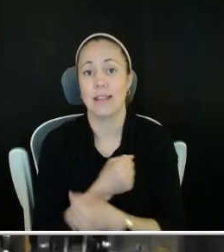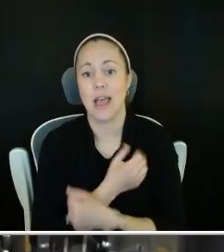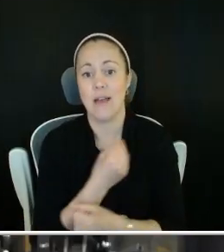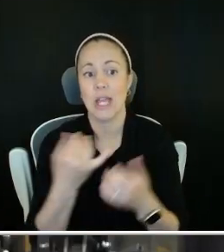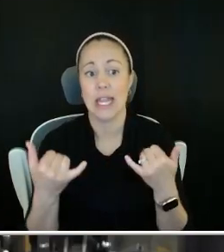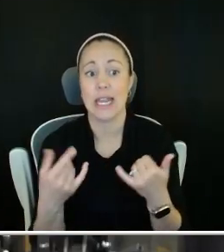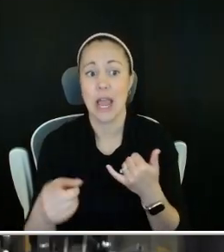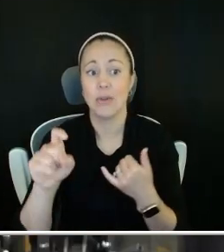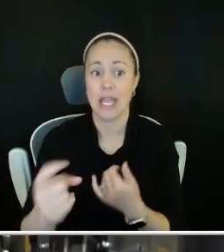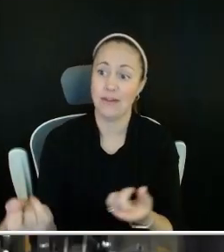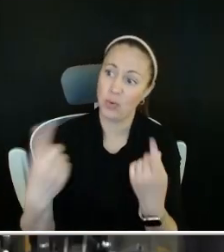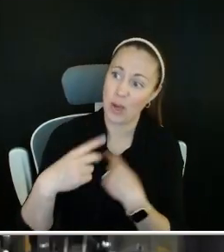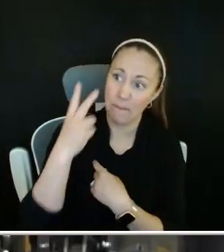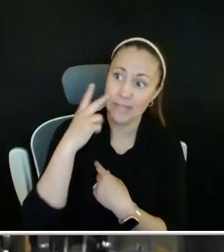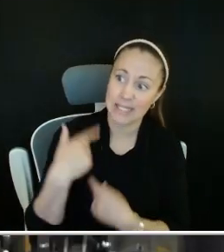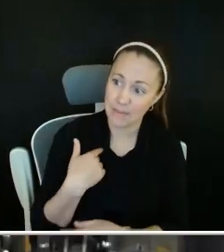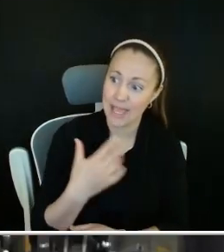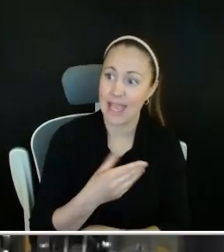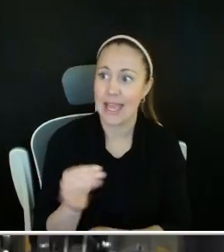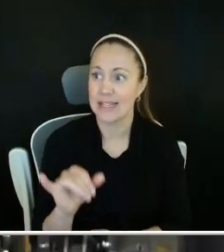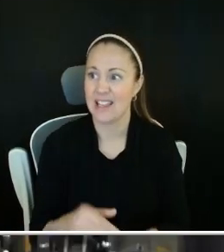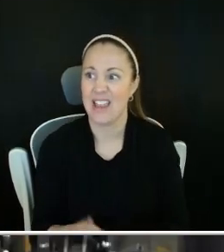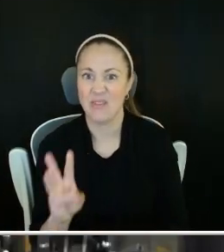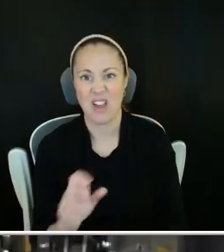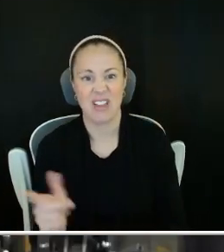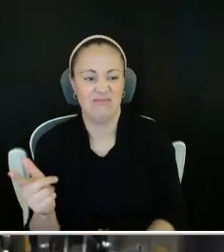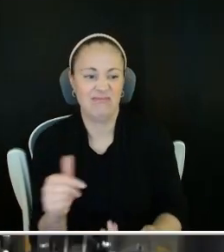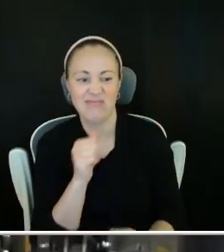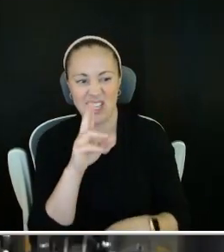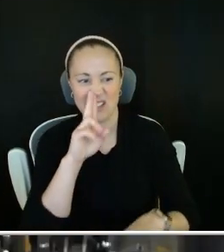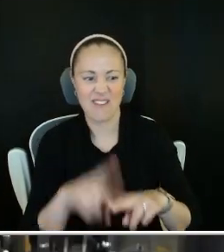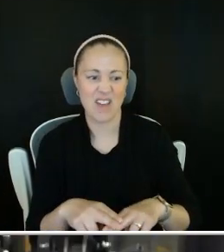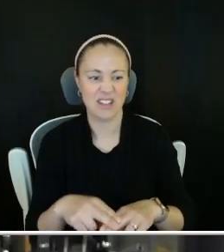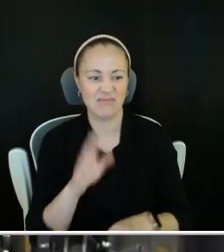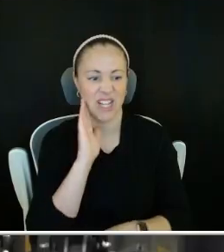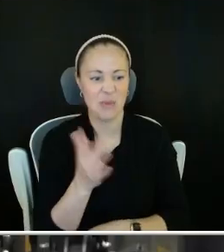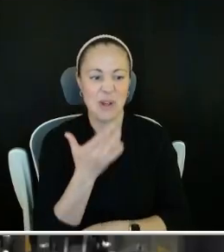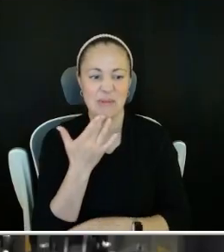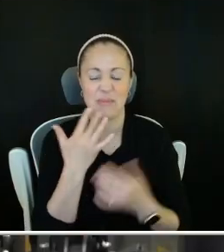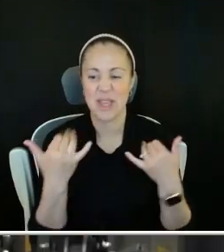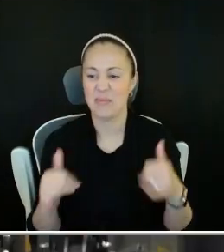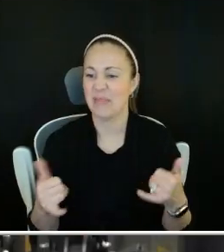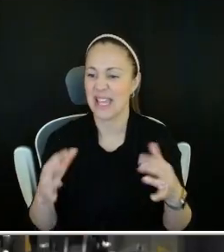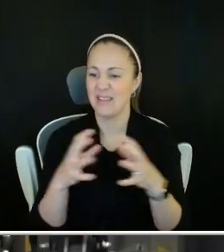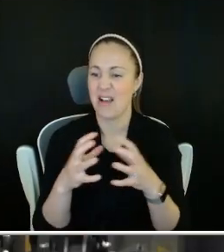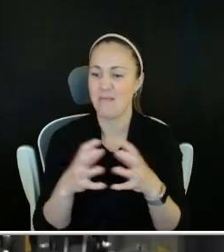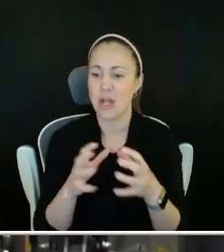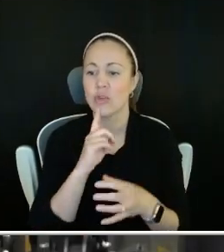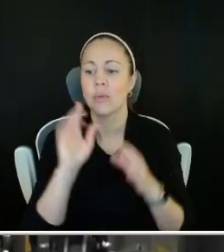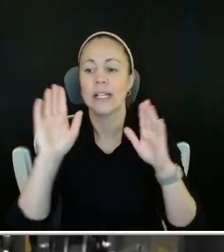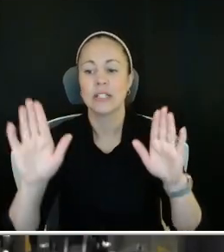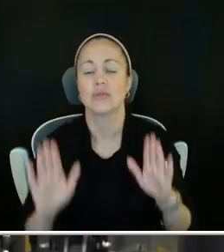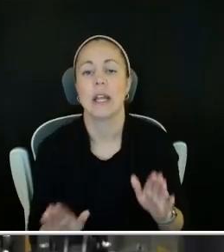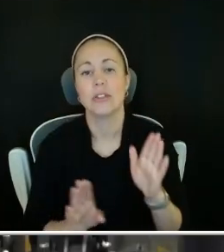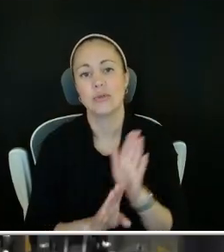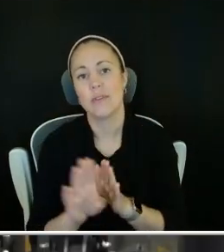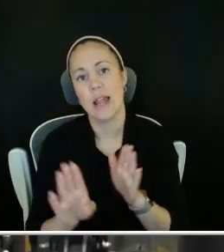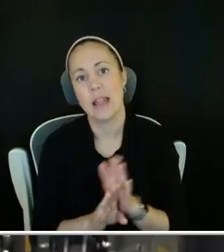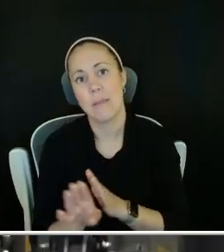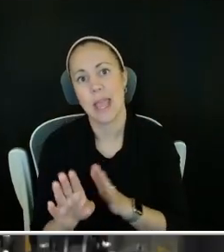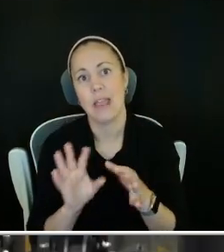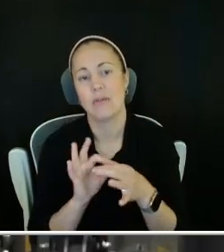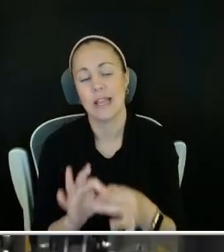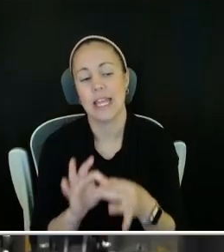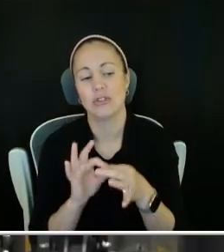me, and it's like, well, that's not very fun. I'd rather be playing softball. So it's great to develop a rapport and relationship,